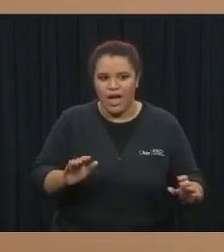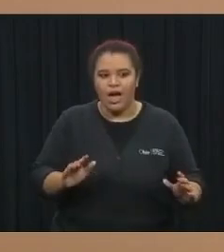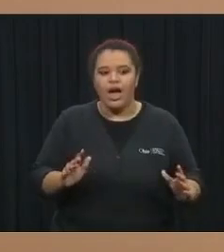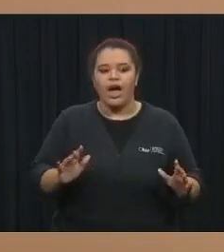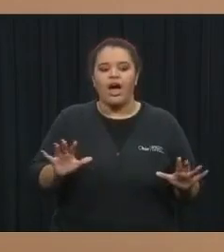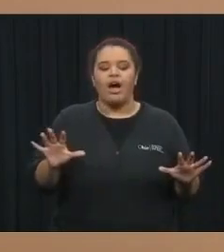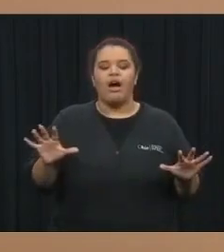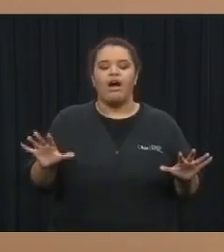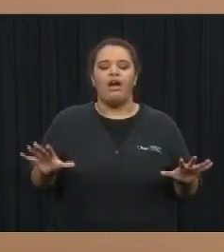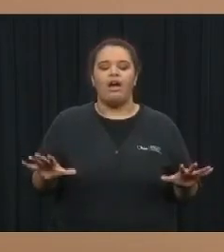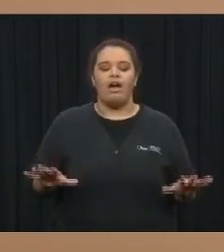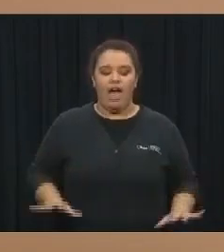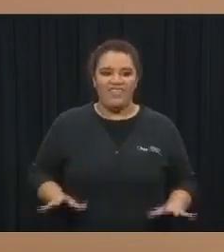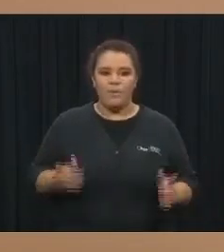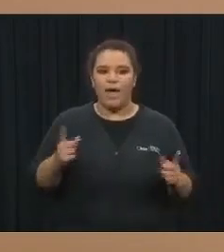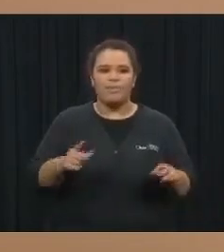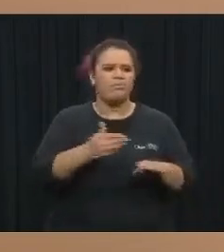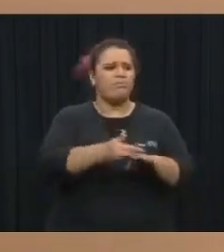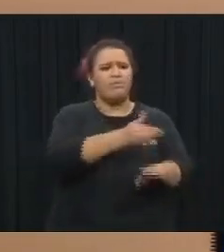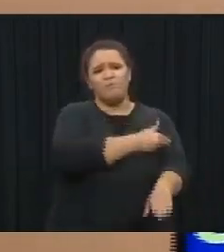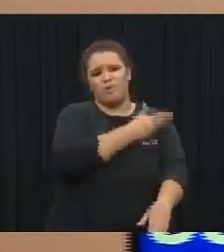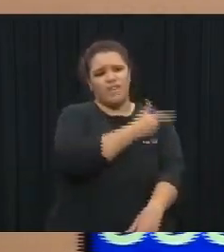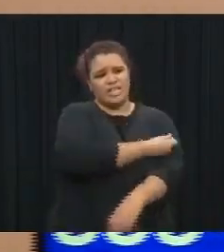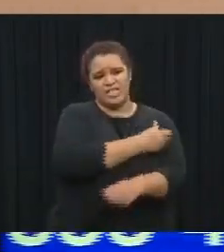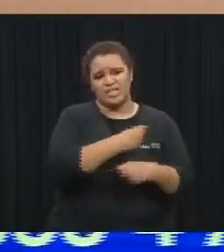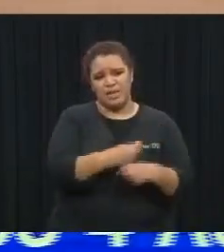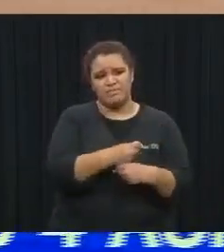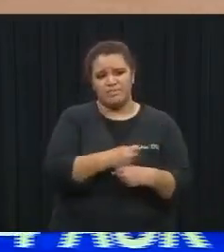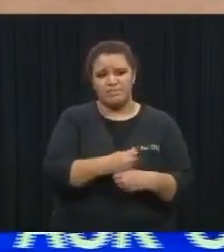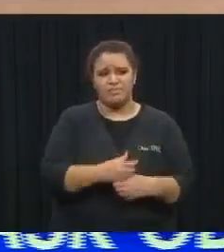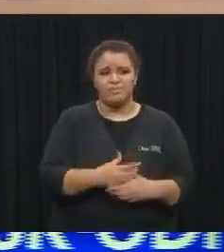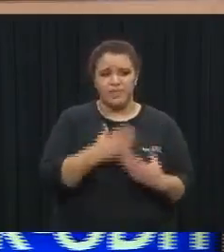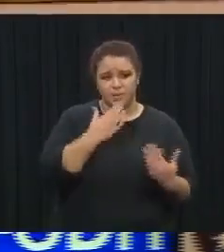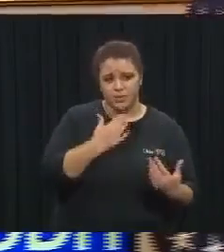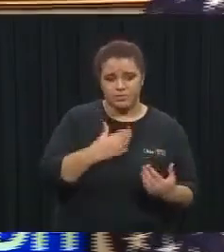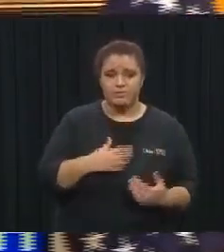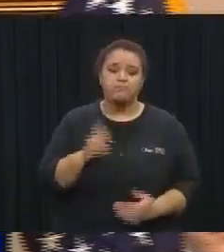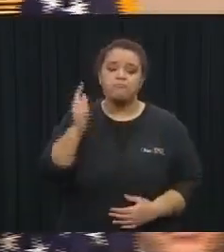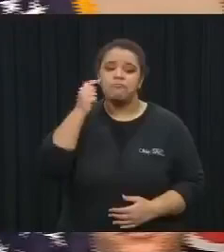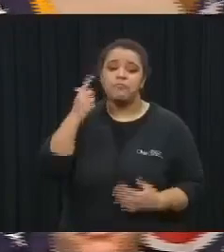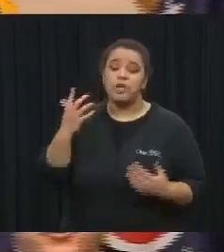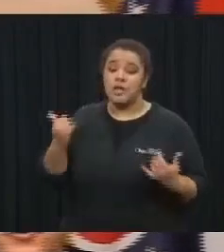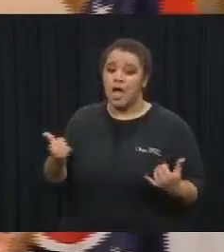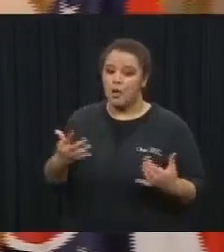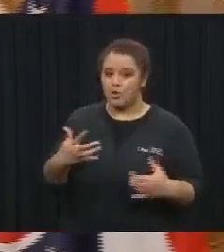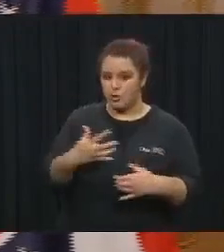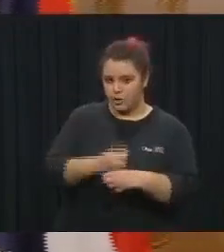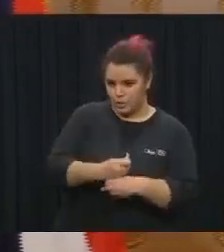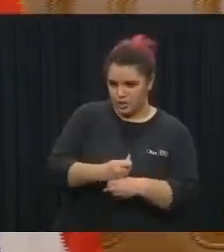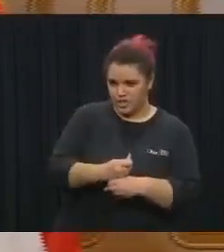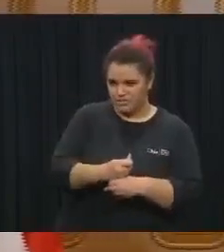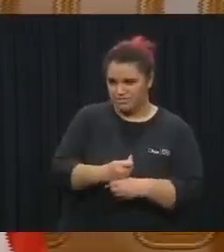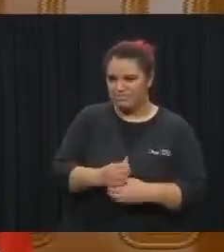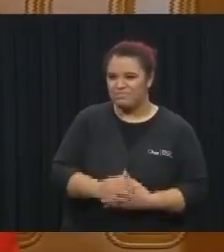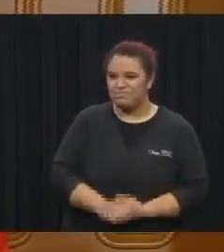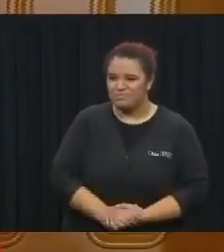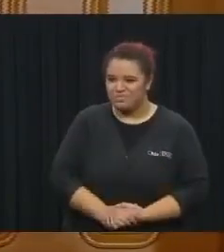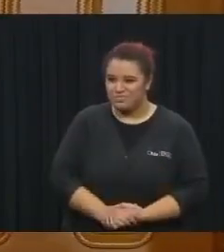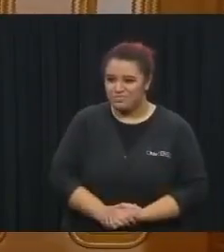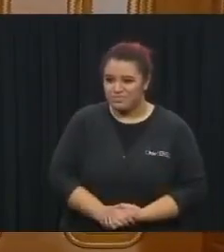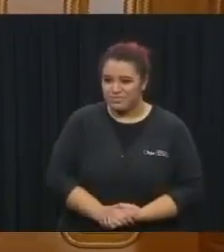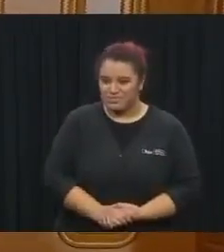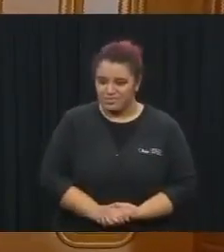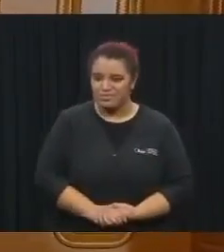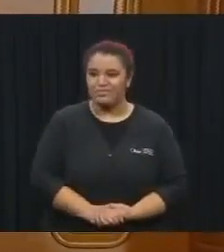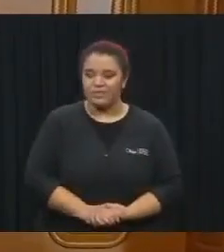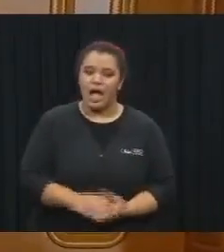ever have a vaccine. Thank you. Well, in conclusion, let me just observe that one of the good things,